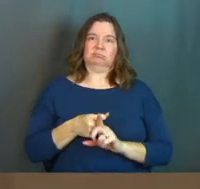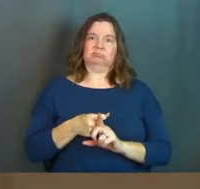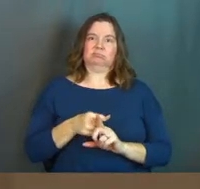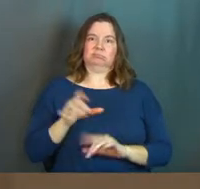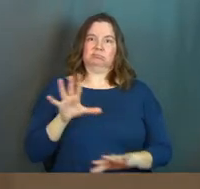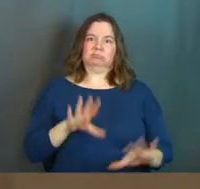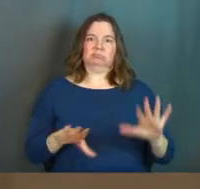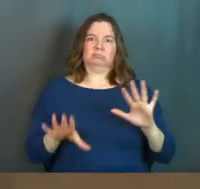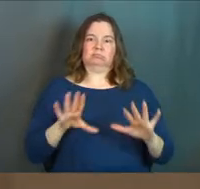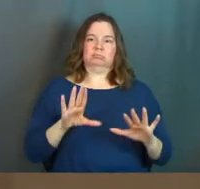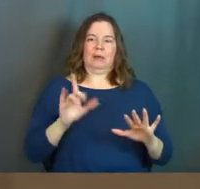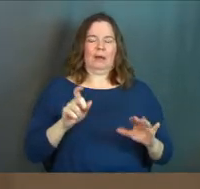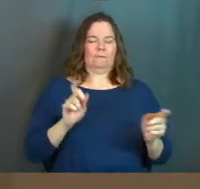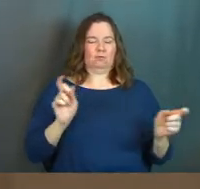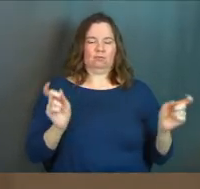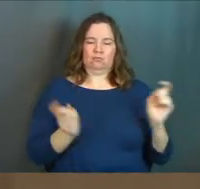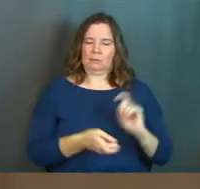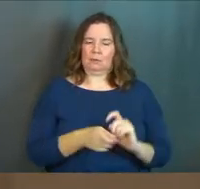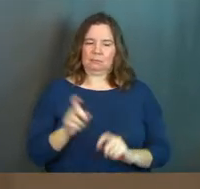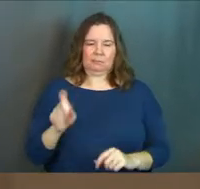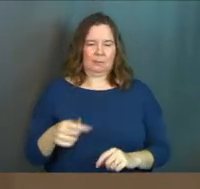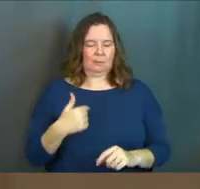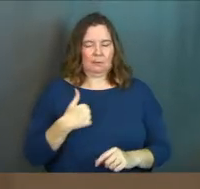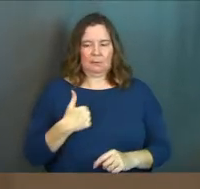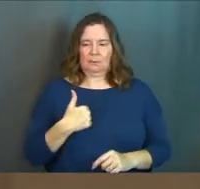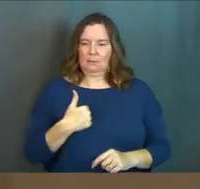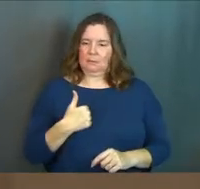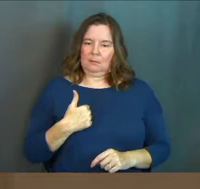it was just like, Benny, something's gotta change, you know?